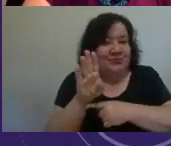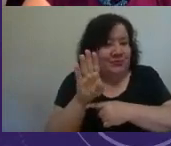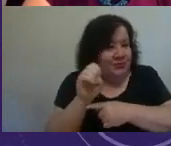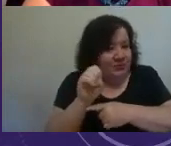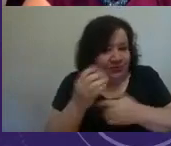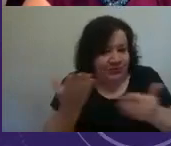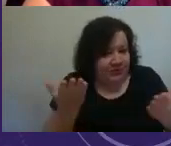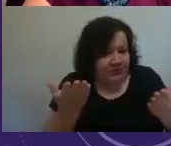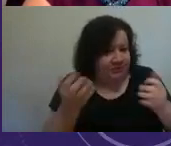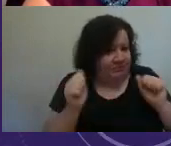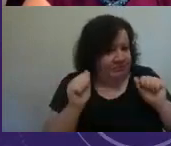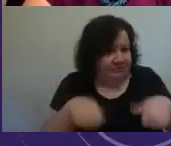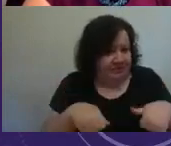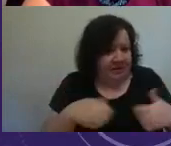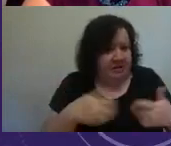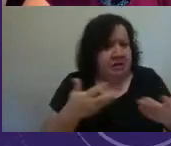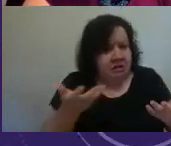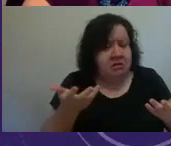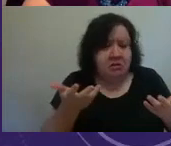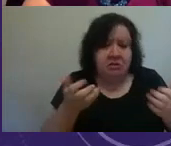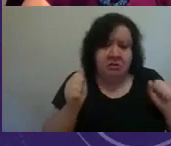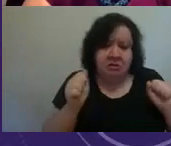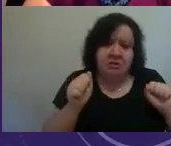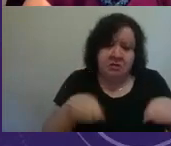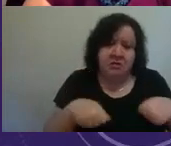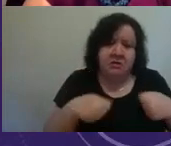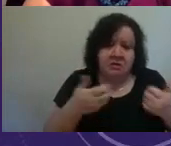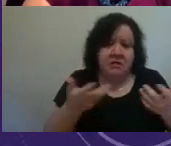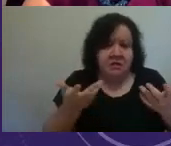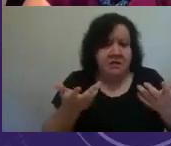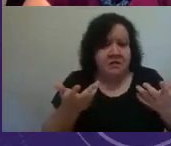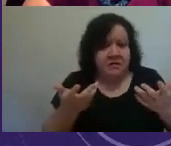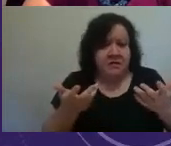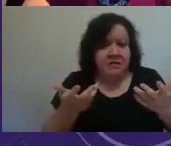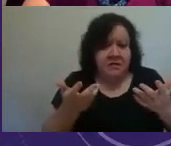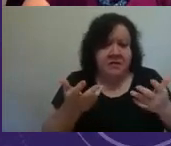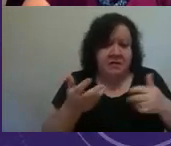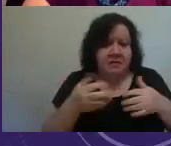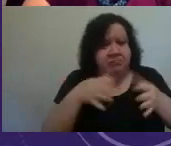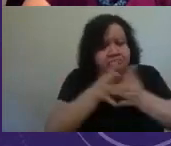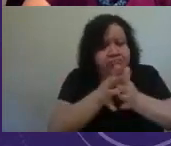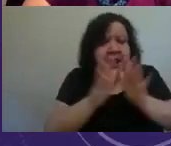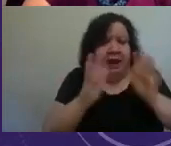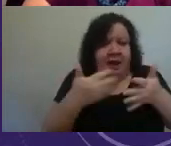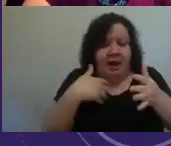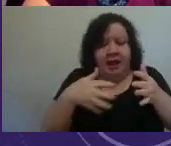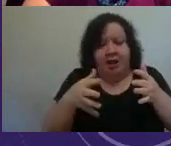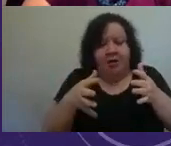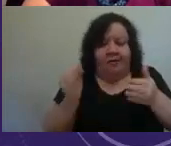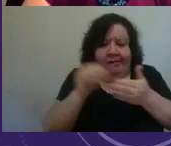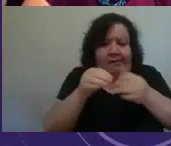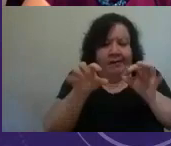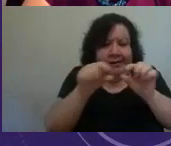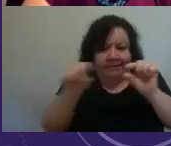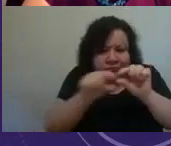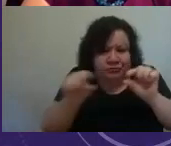Facebook, or type in adding alt text, and then say video tutorial. If you put in those keywords